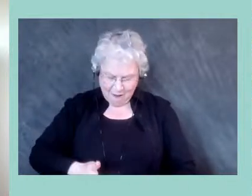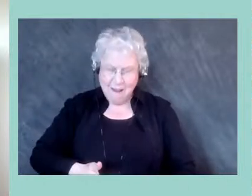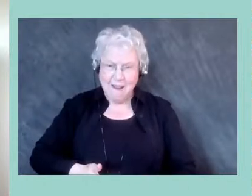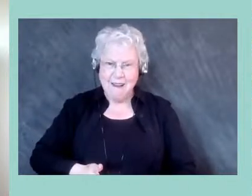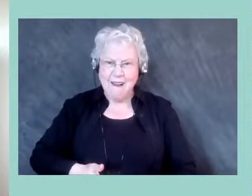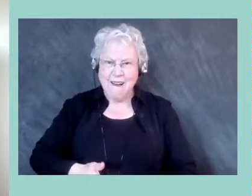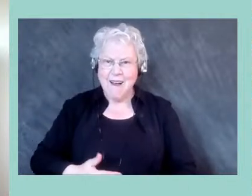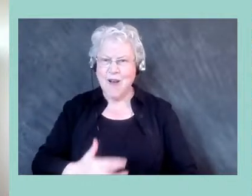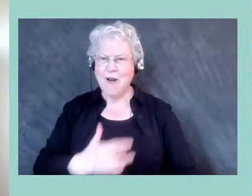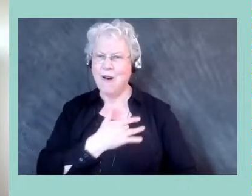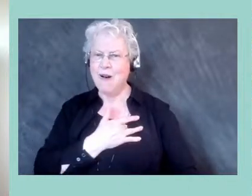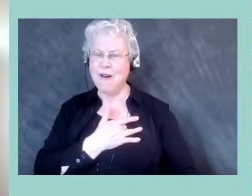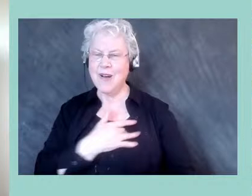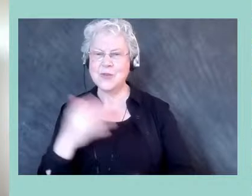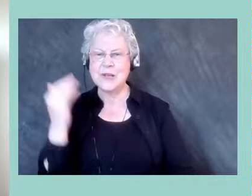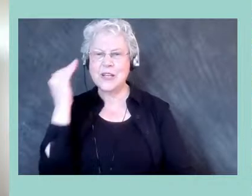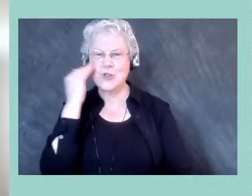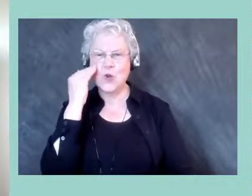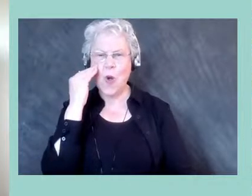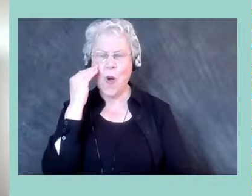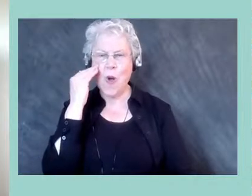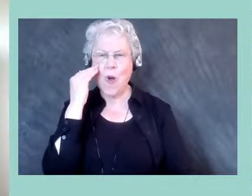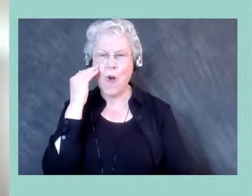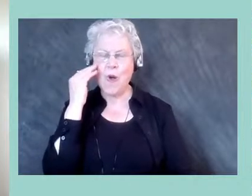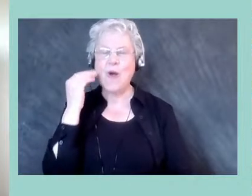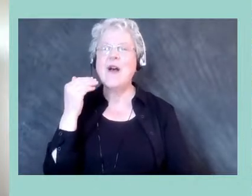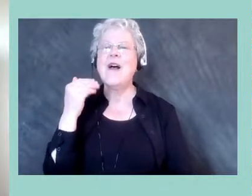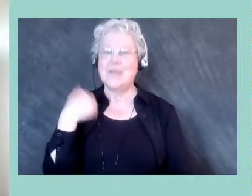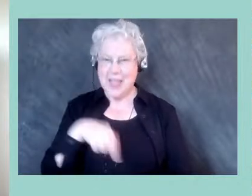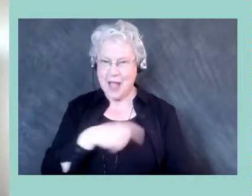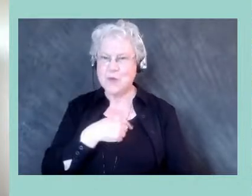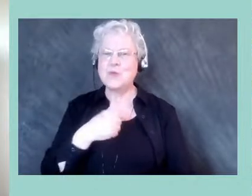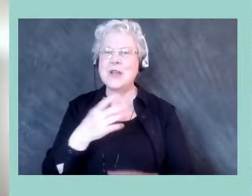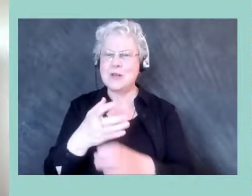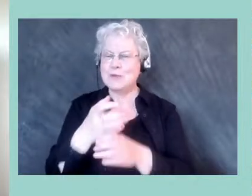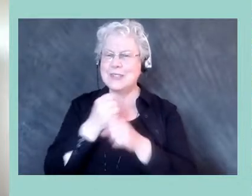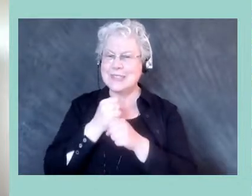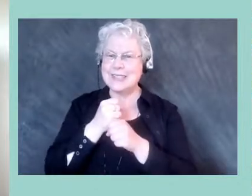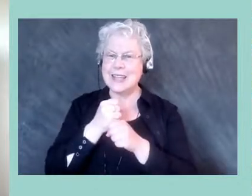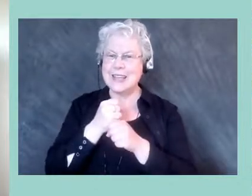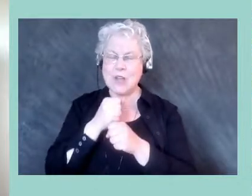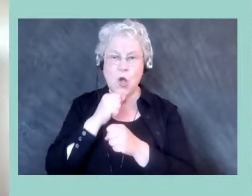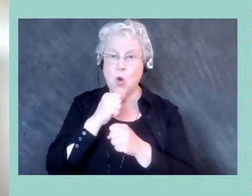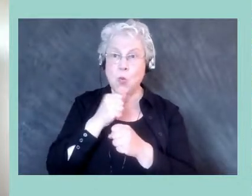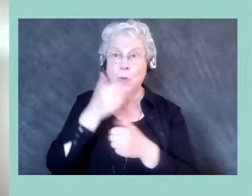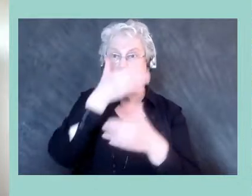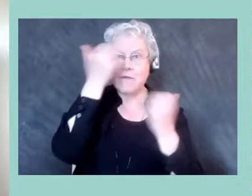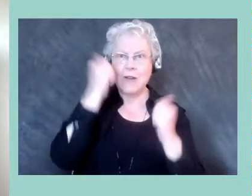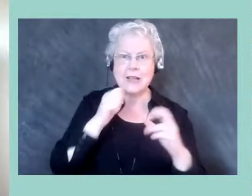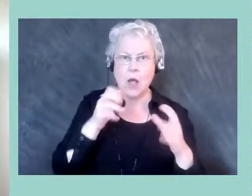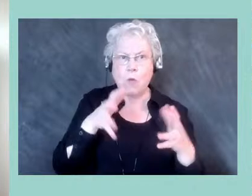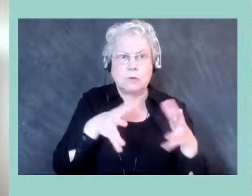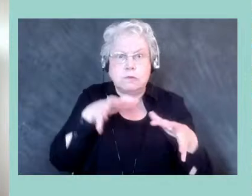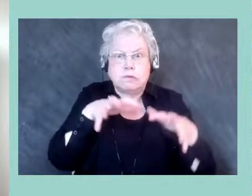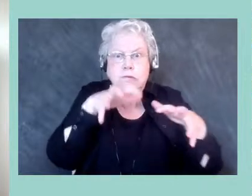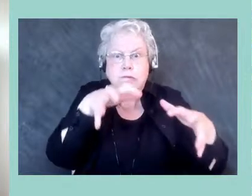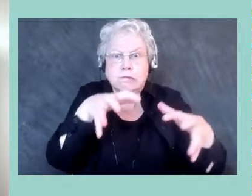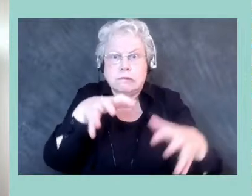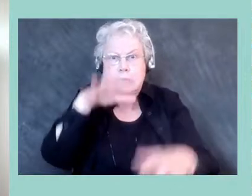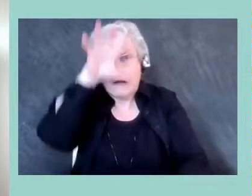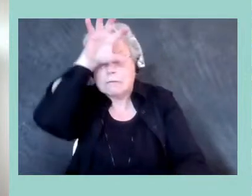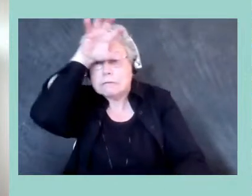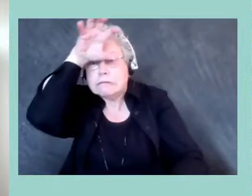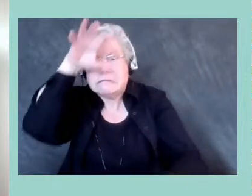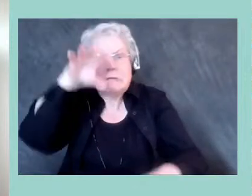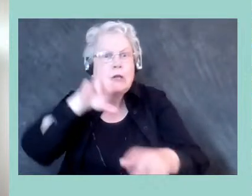The knowledge that we were endowed with before forgetting it in our confrontations with monsters, both